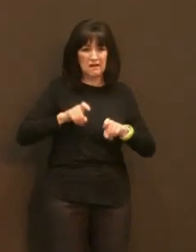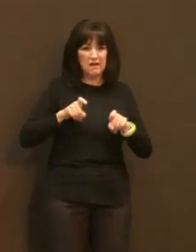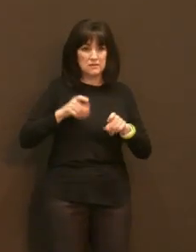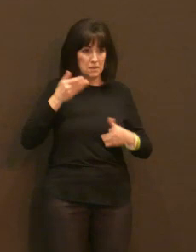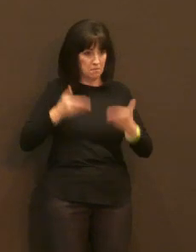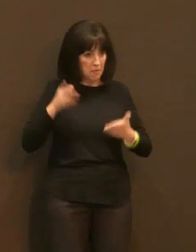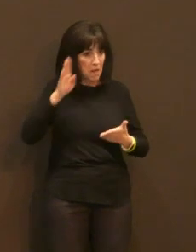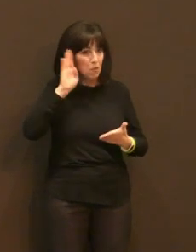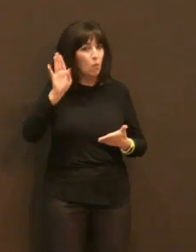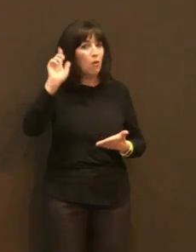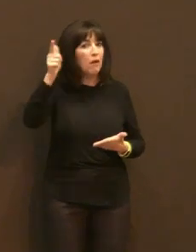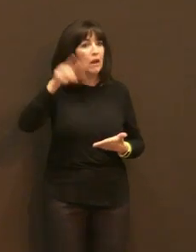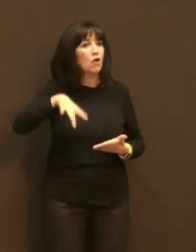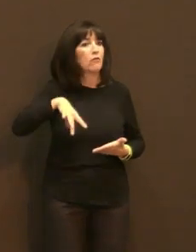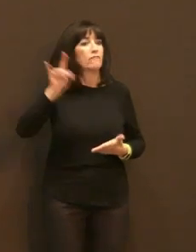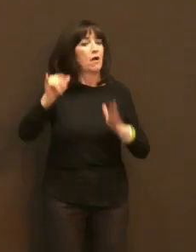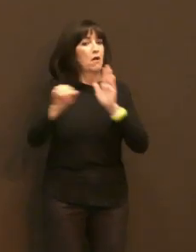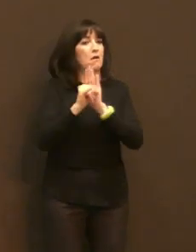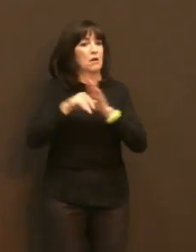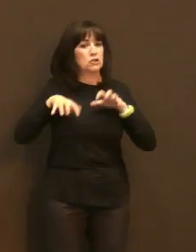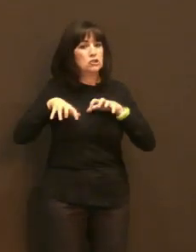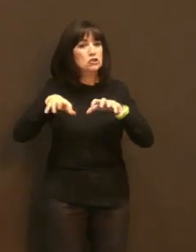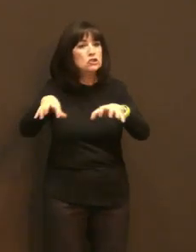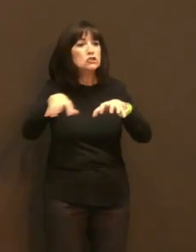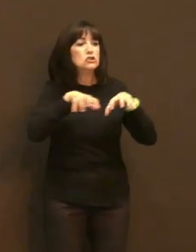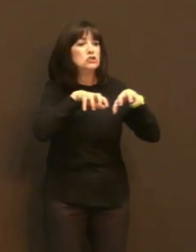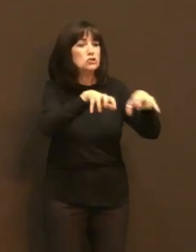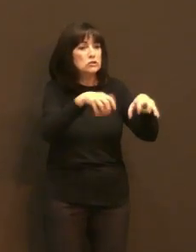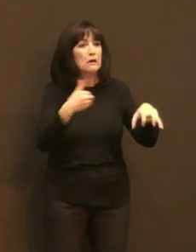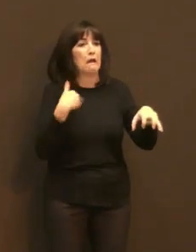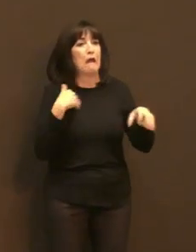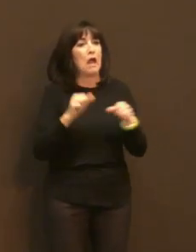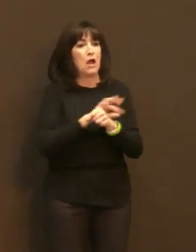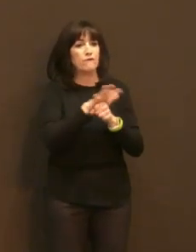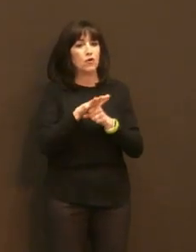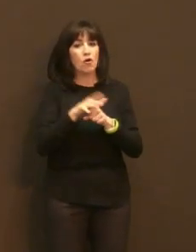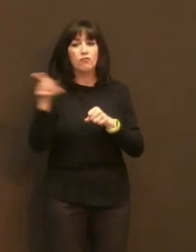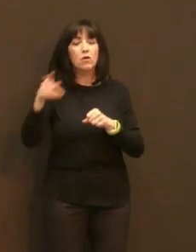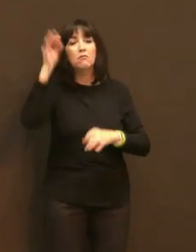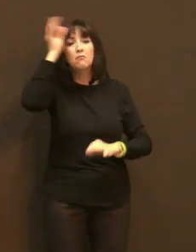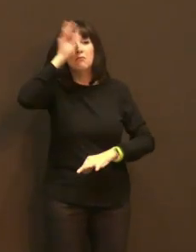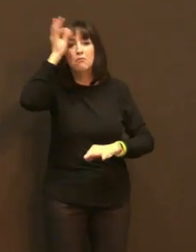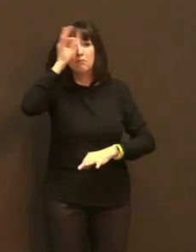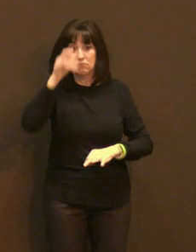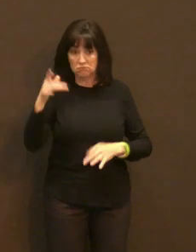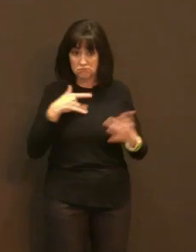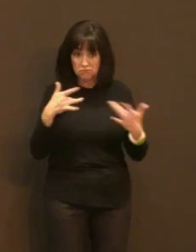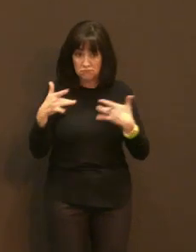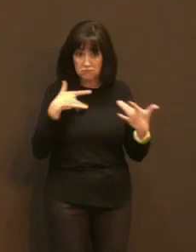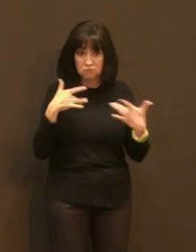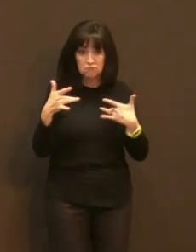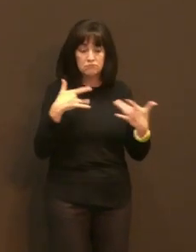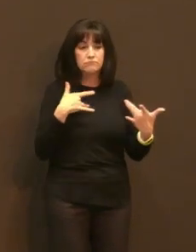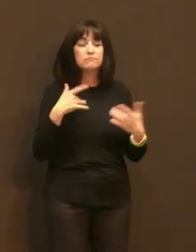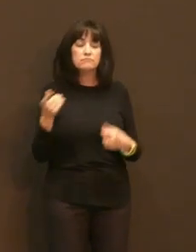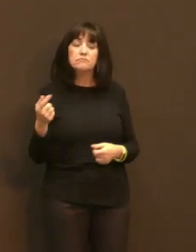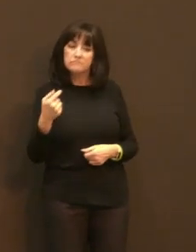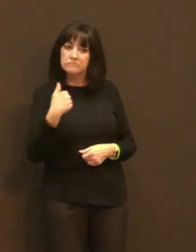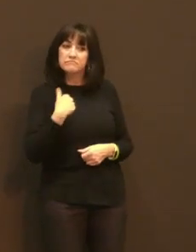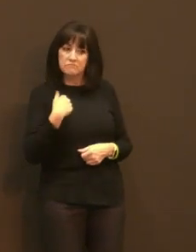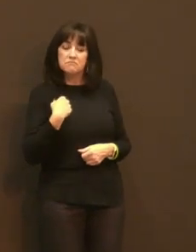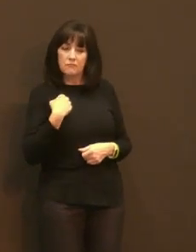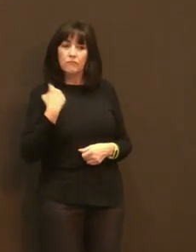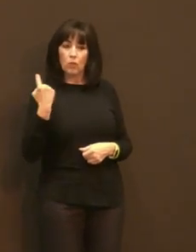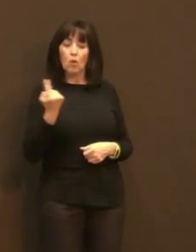that, is that I'm always concerned about communities, underrepresented communities, and communities that